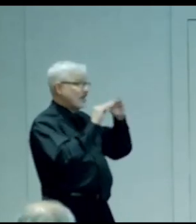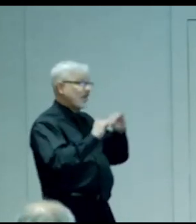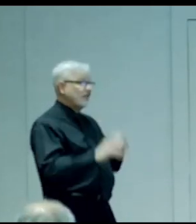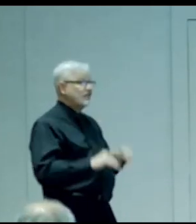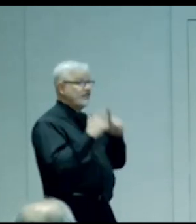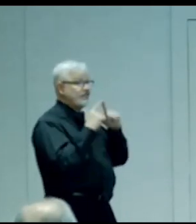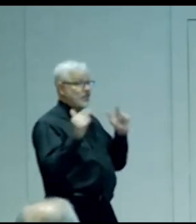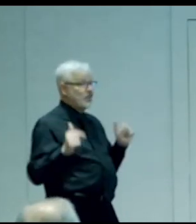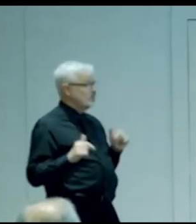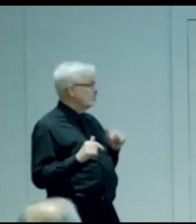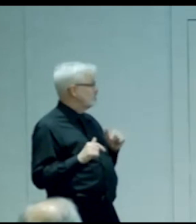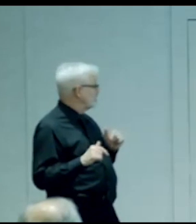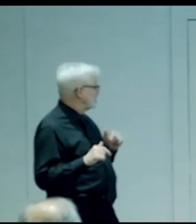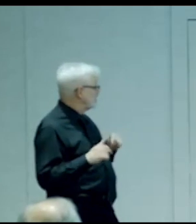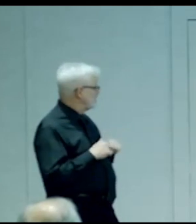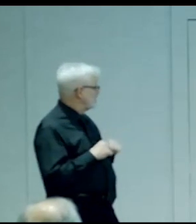are